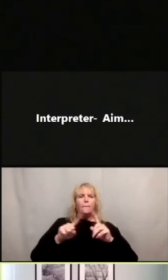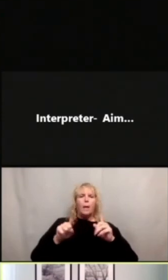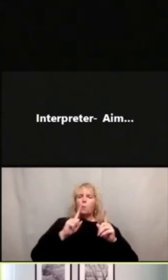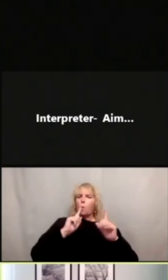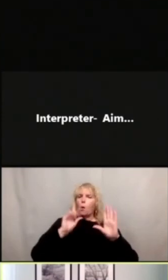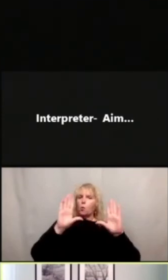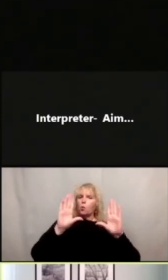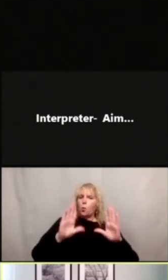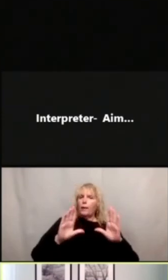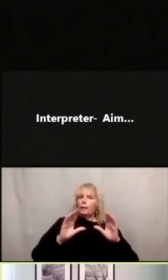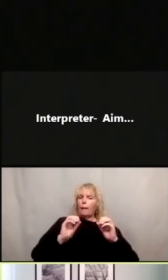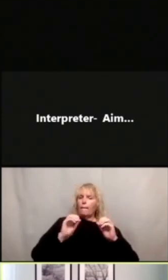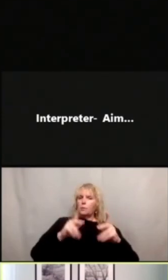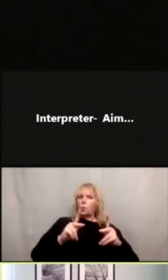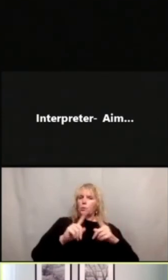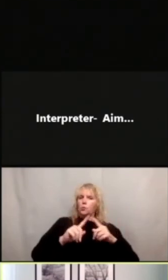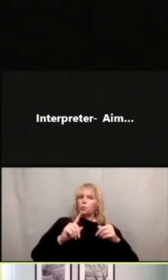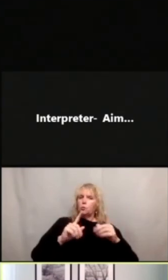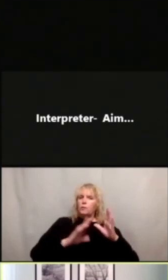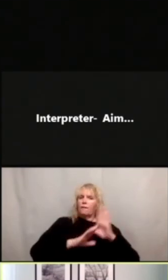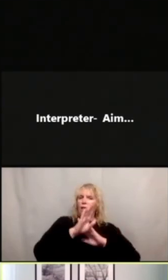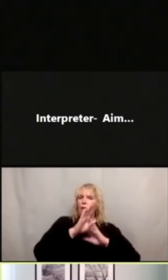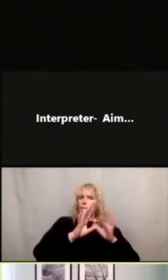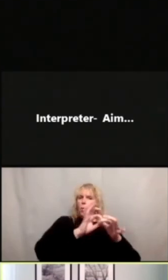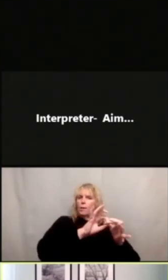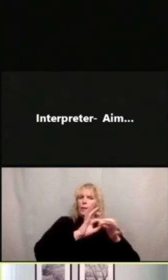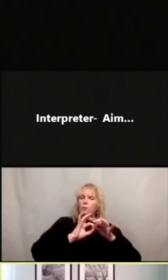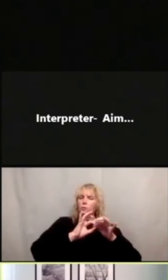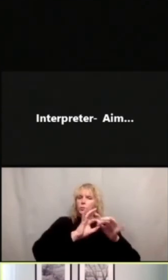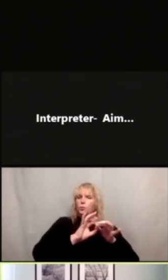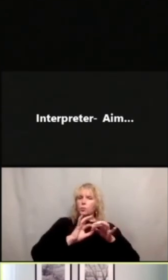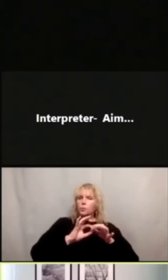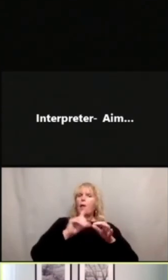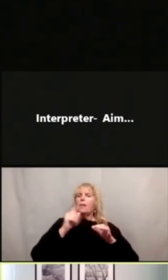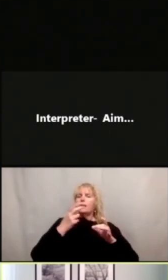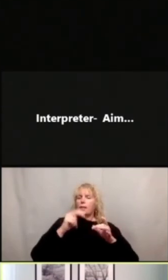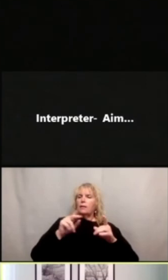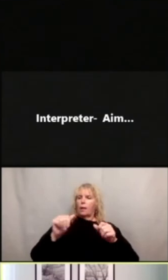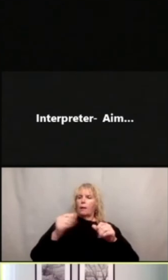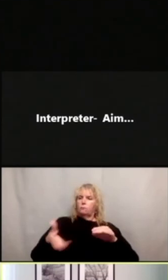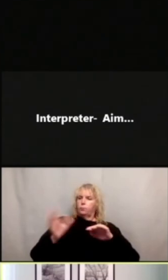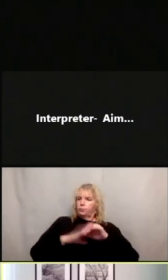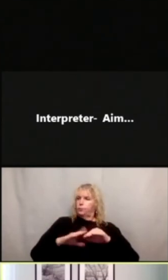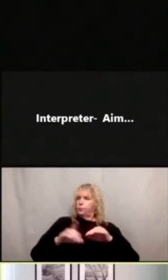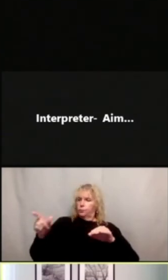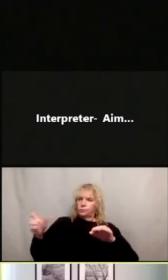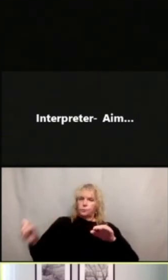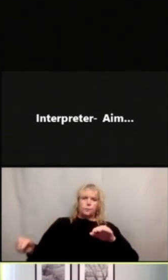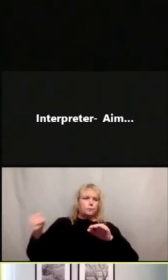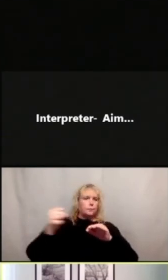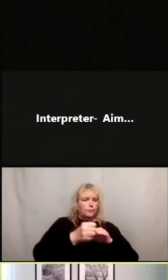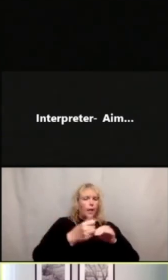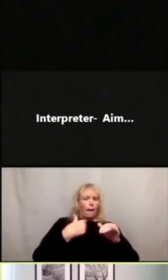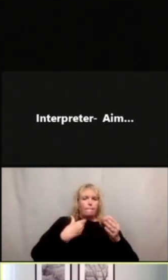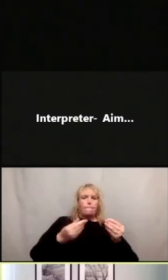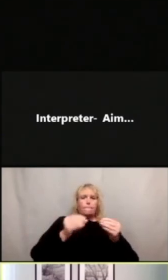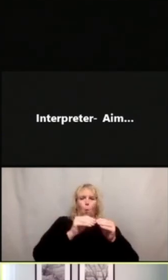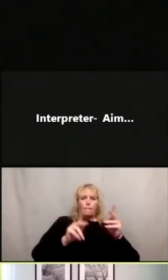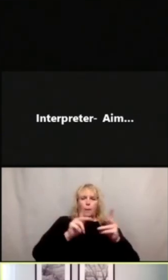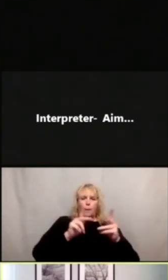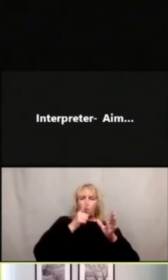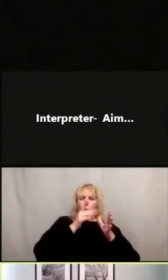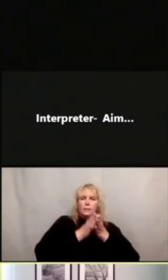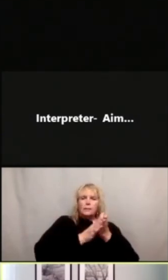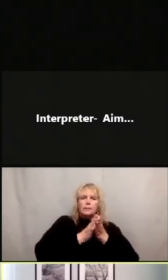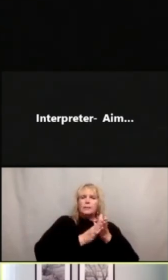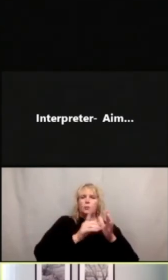opportunity to develop relationships and then perhaps increase the labor pool in terms of having more people interested in